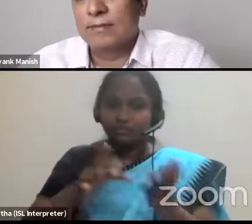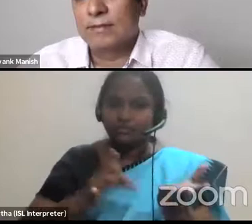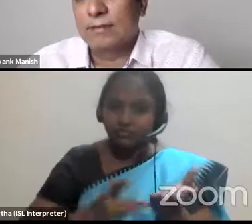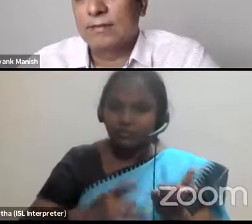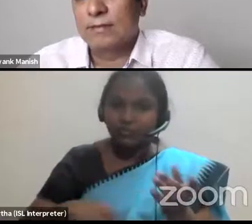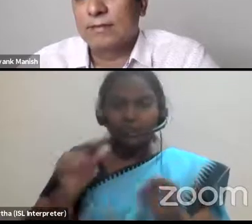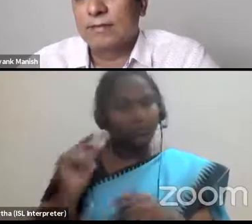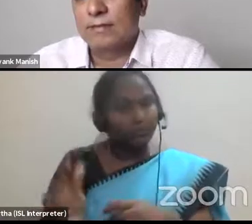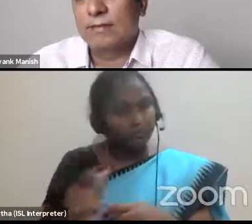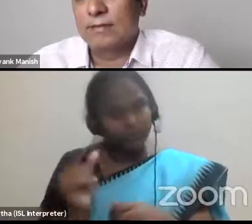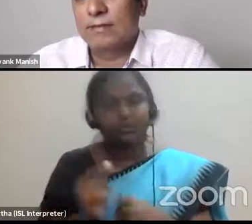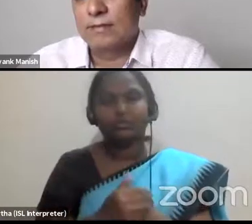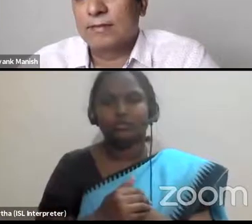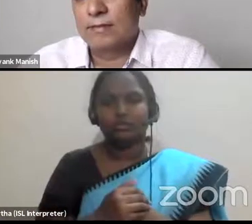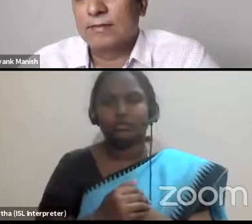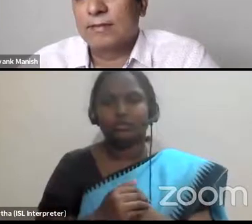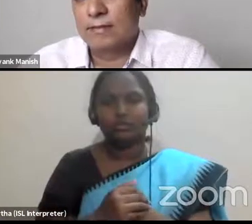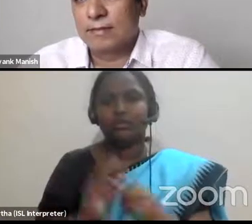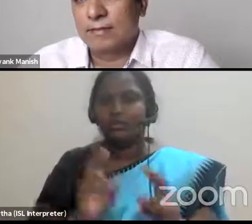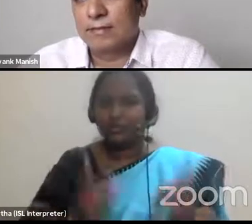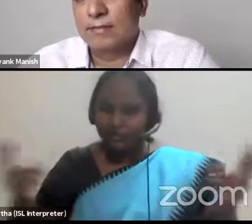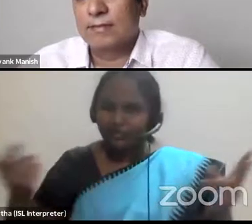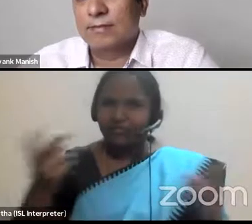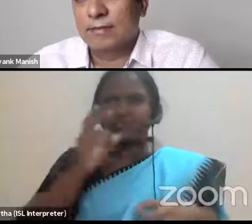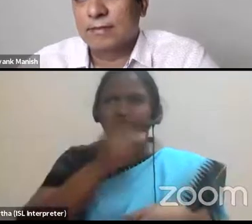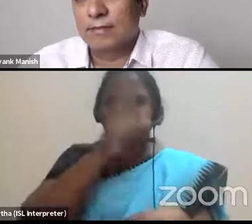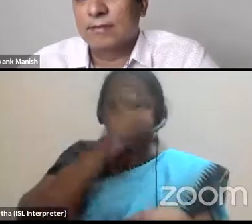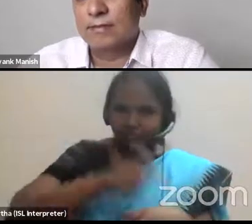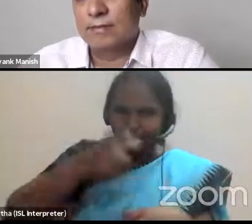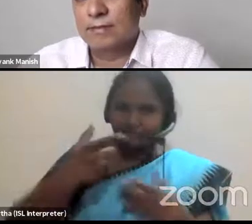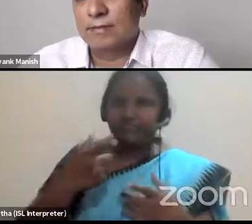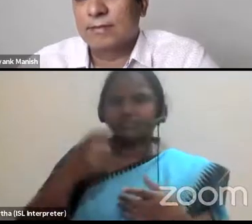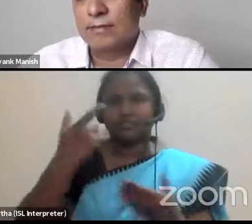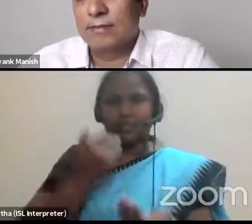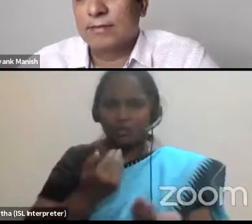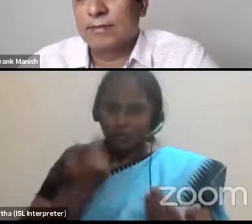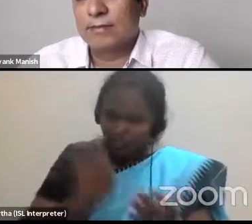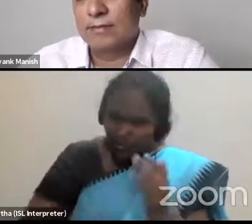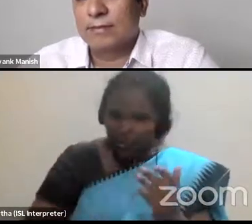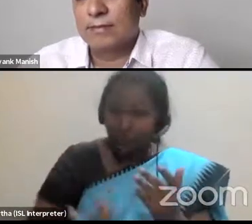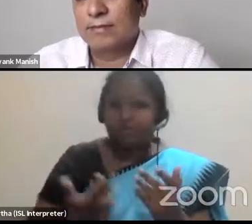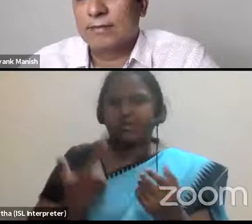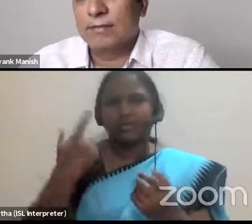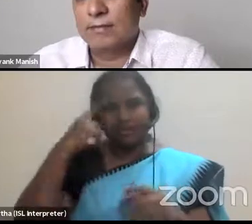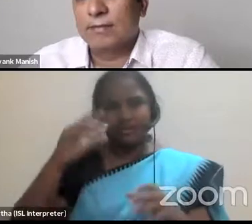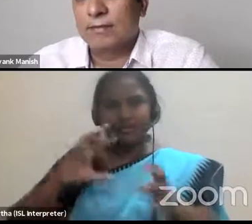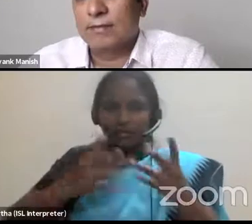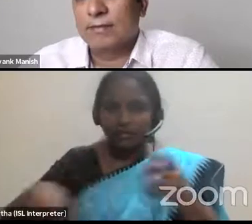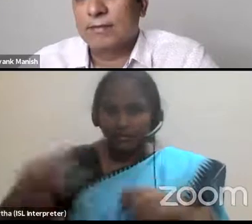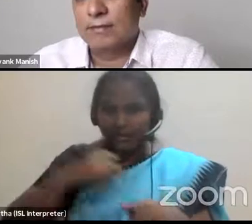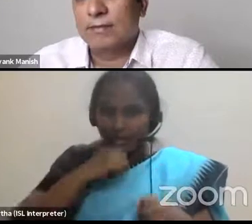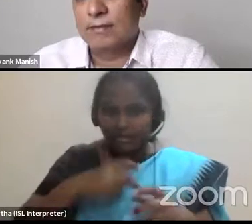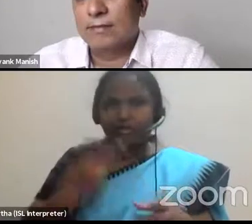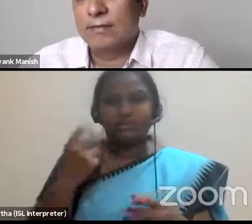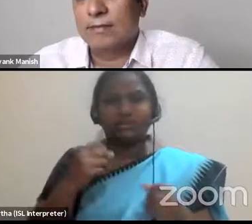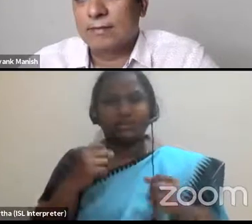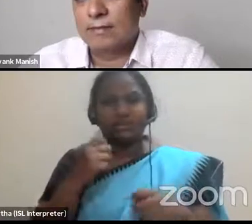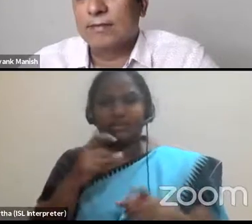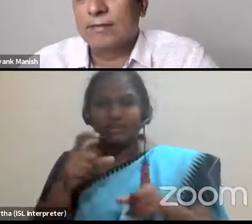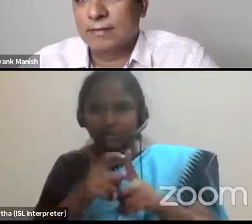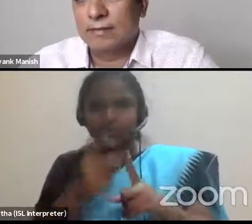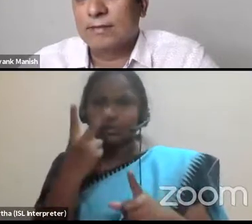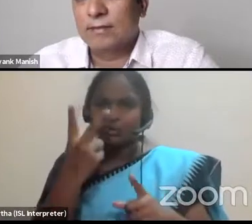being used. I mean, whether it's avatars, or the personas, bots, automation agents, digital twins, is being